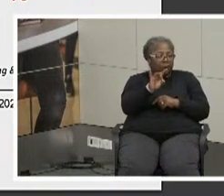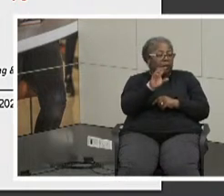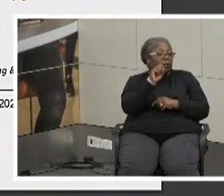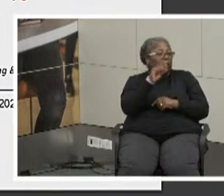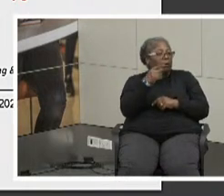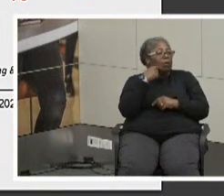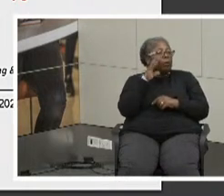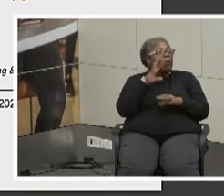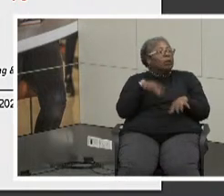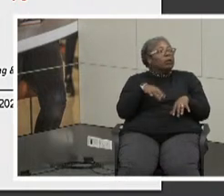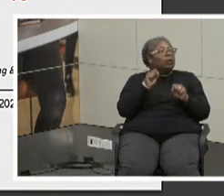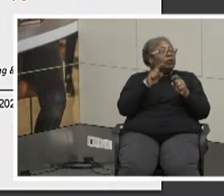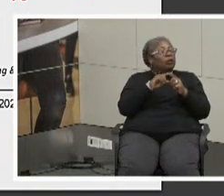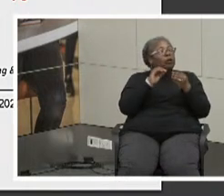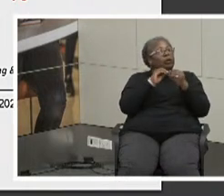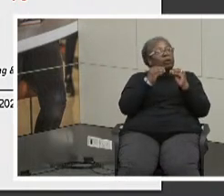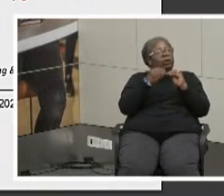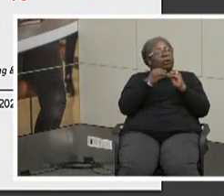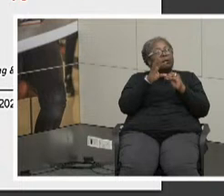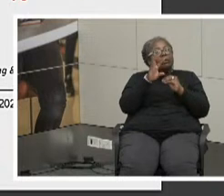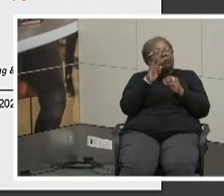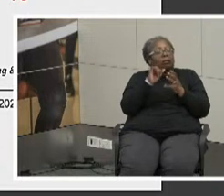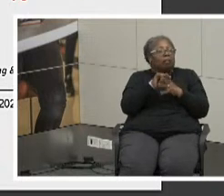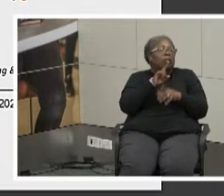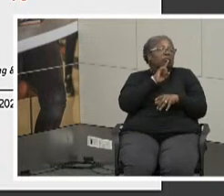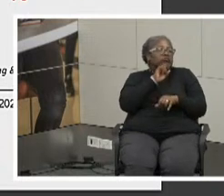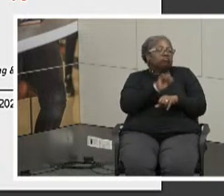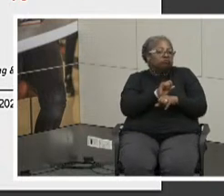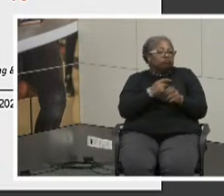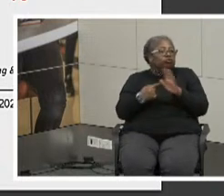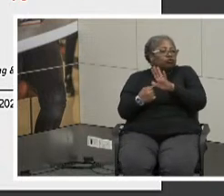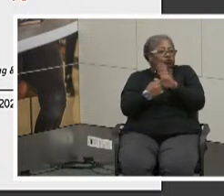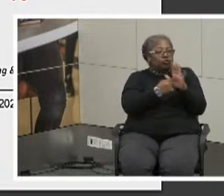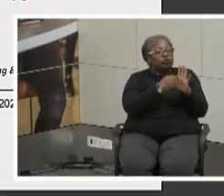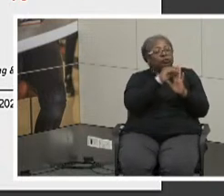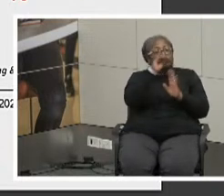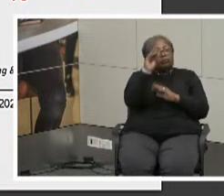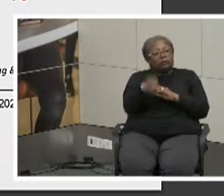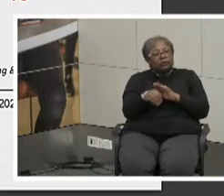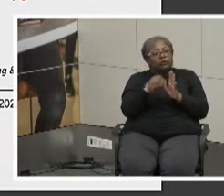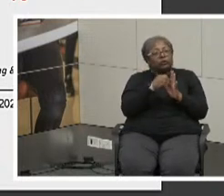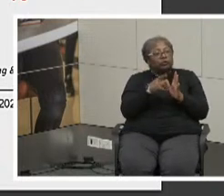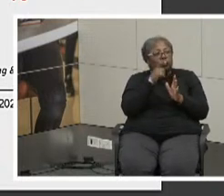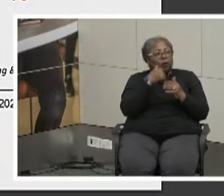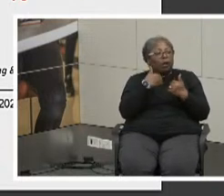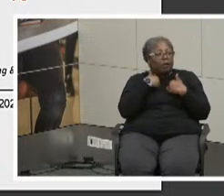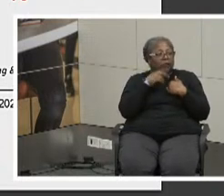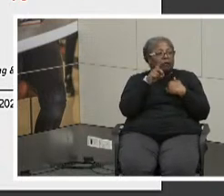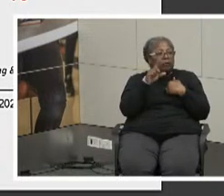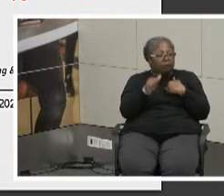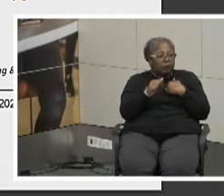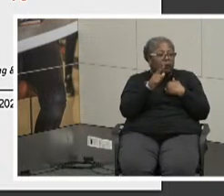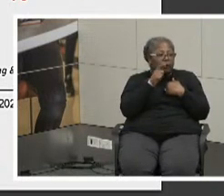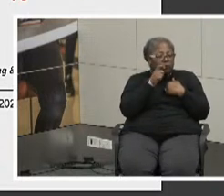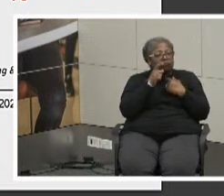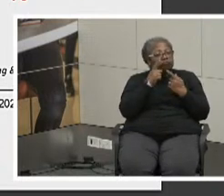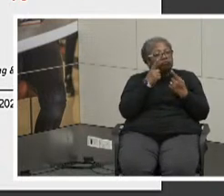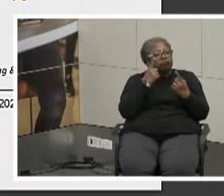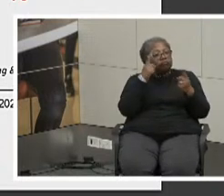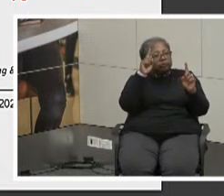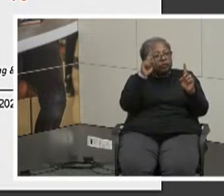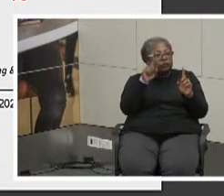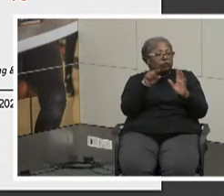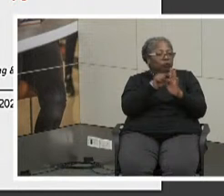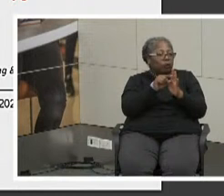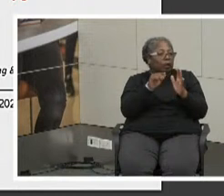so I want to take you to figure six which actually shows the percent of students with disabilities who are achieving at